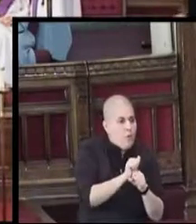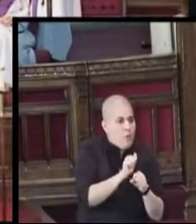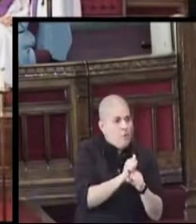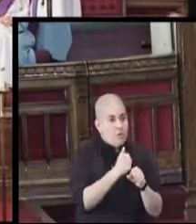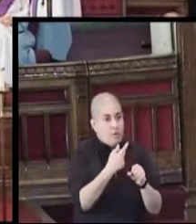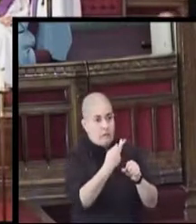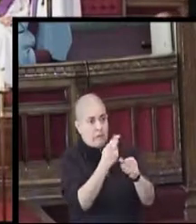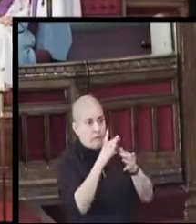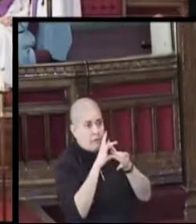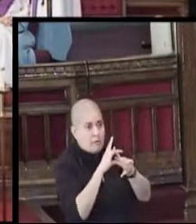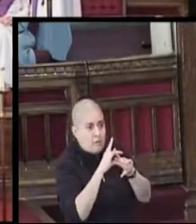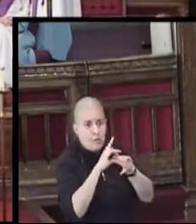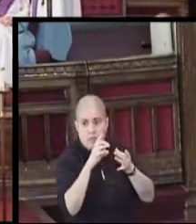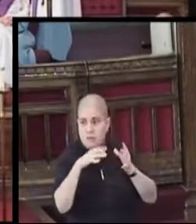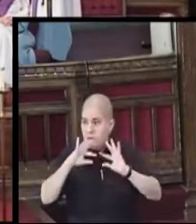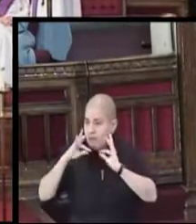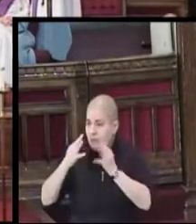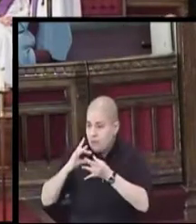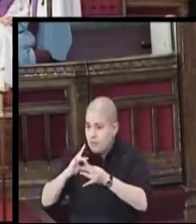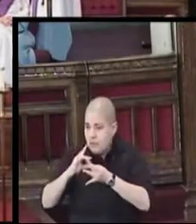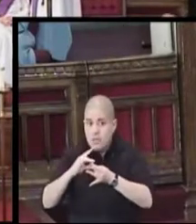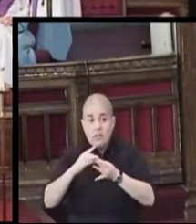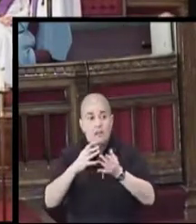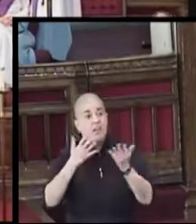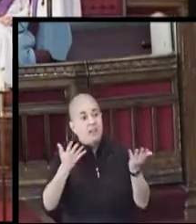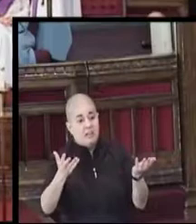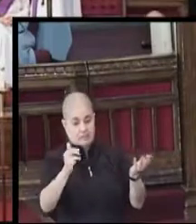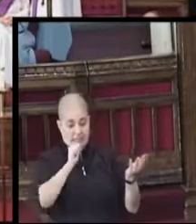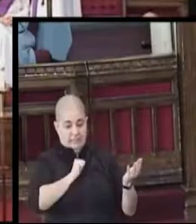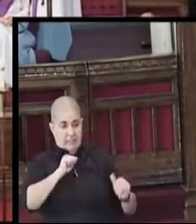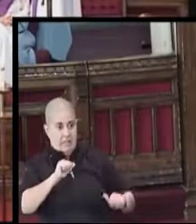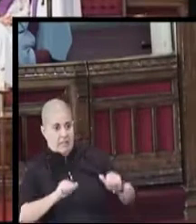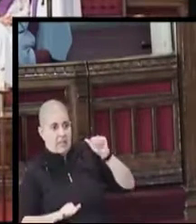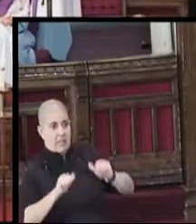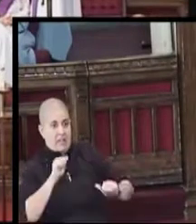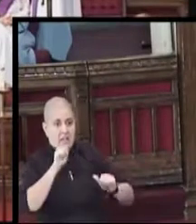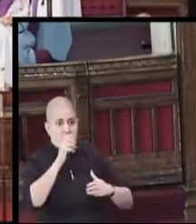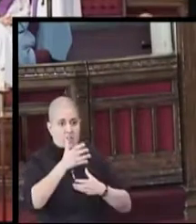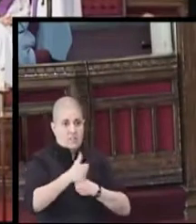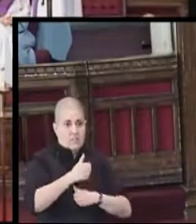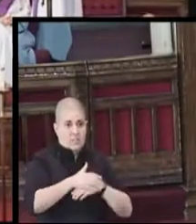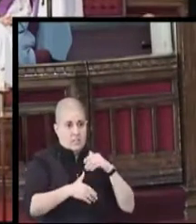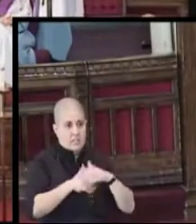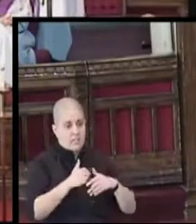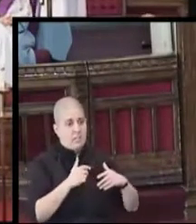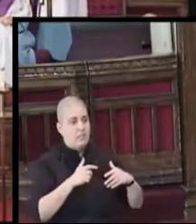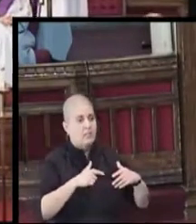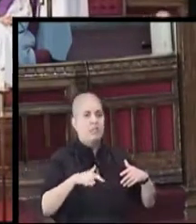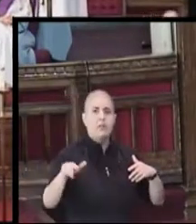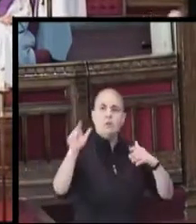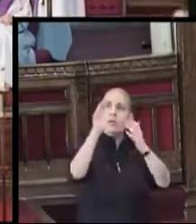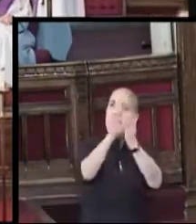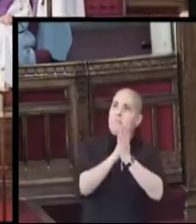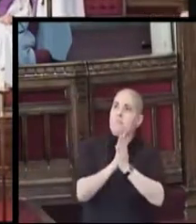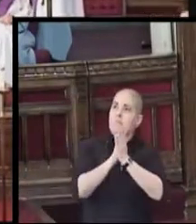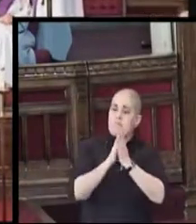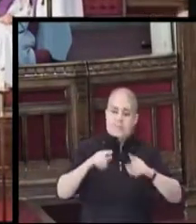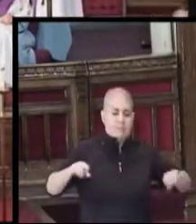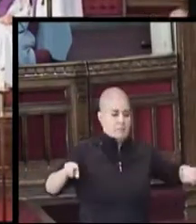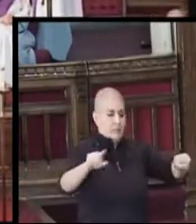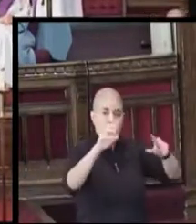about relationships, and indeed about themselves. We pray that your healing love may